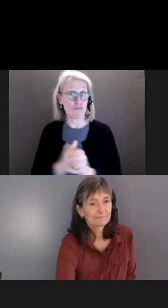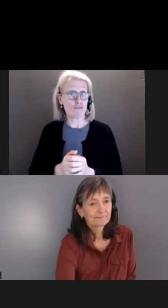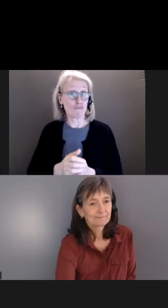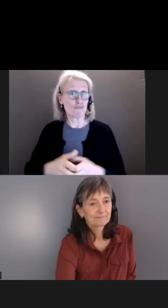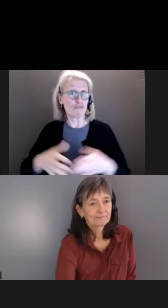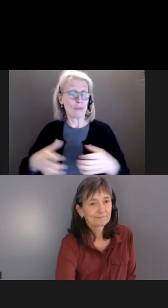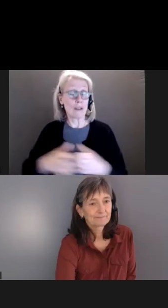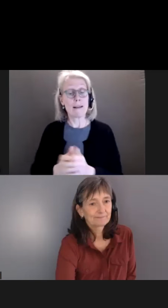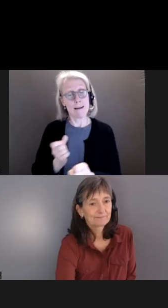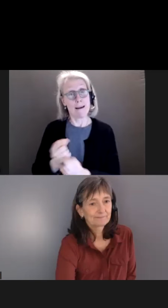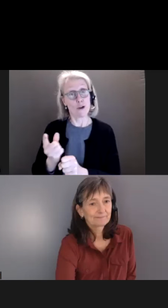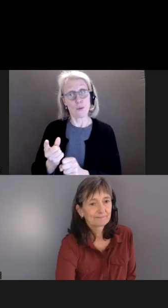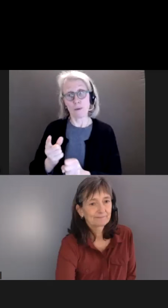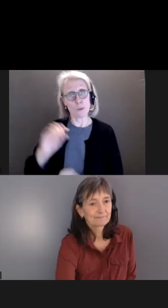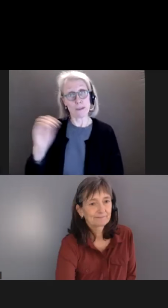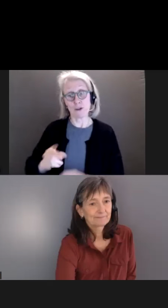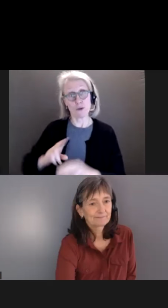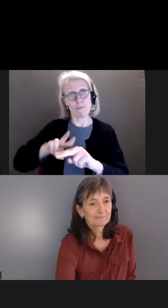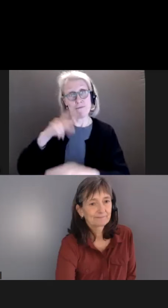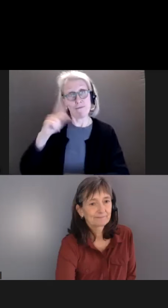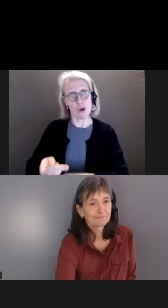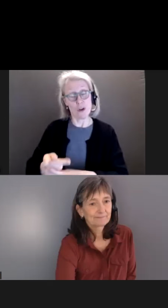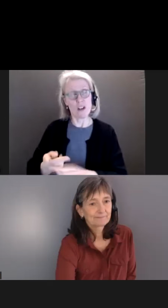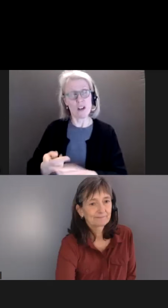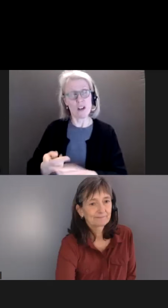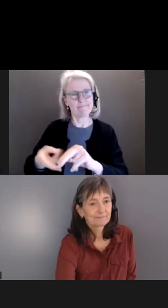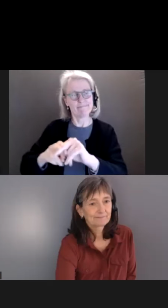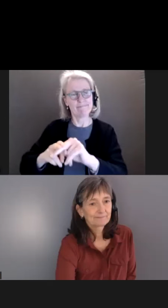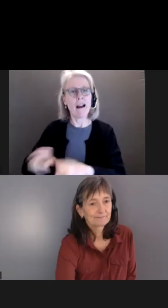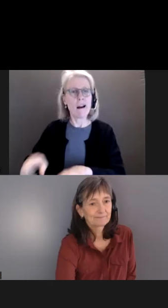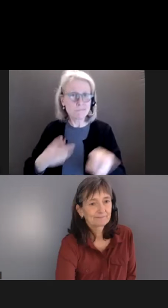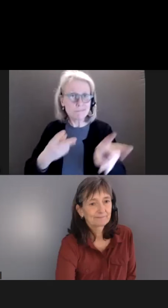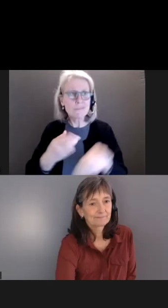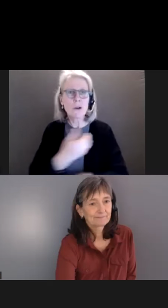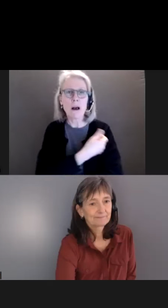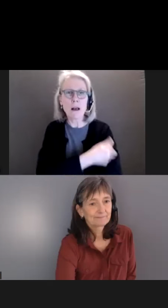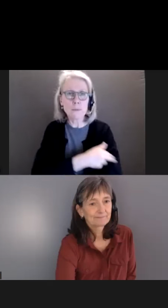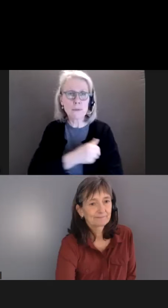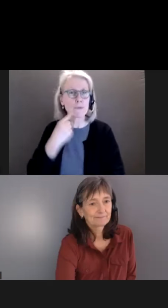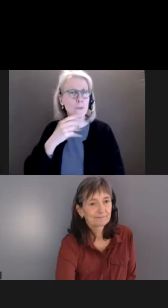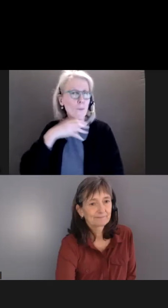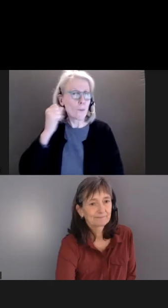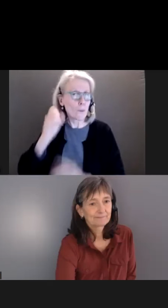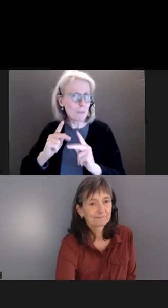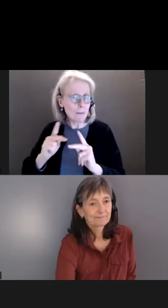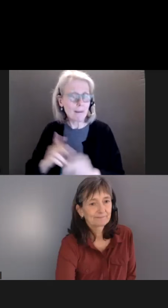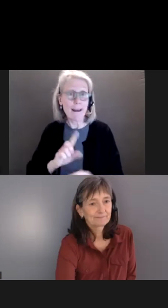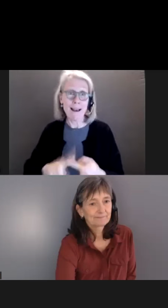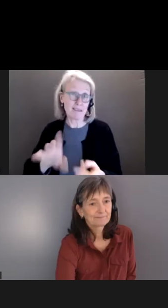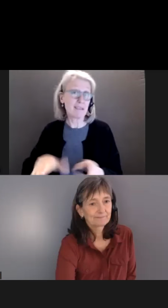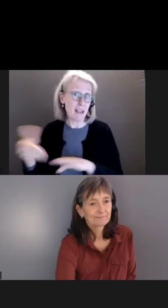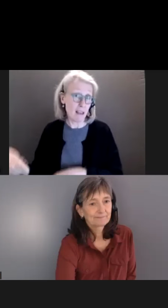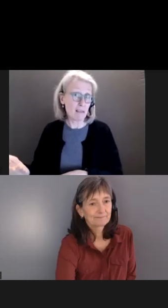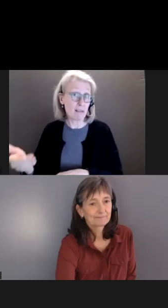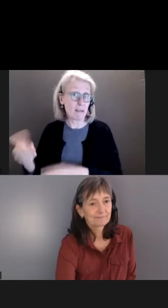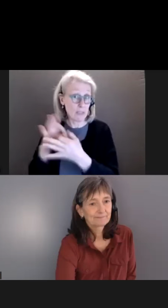annual falls has been increasing. Falls have been driving more hospitalizations among Canada's older population, and deaths from falls have also